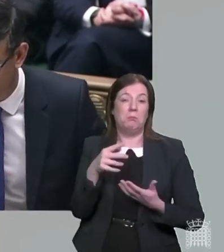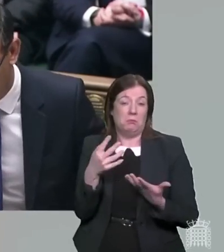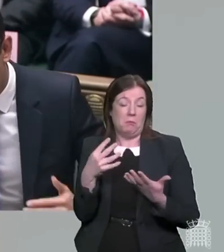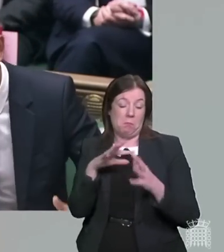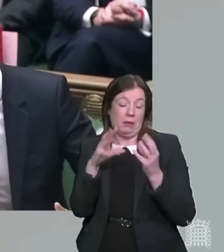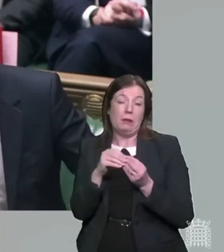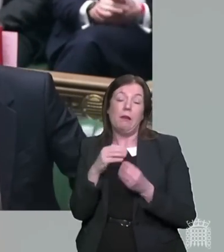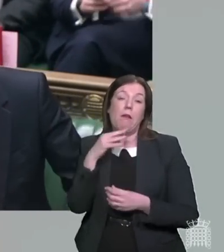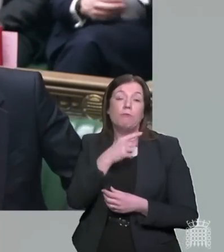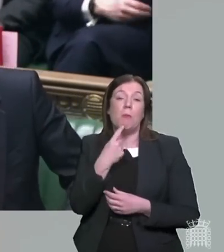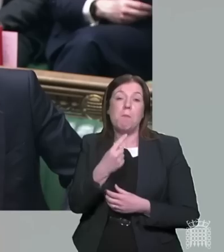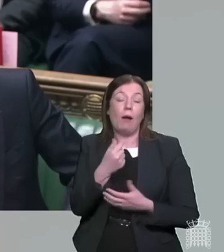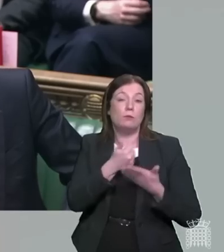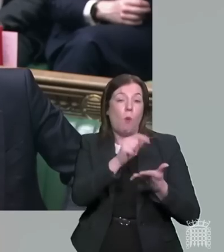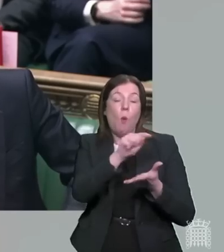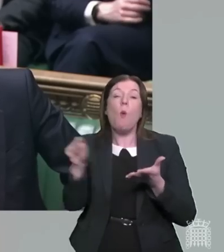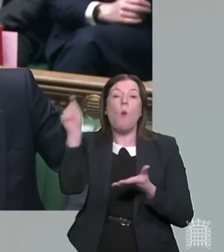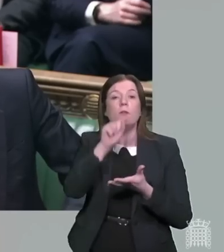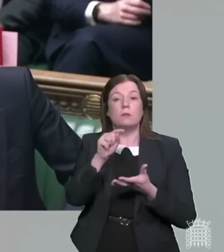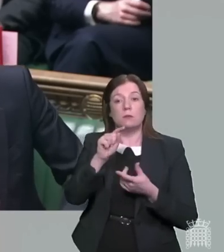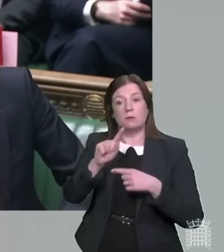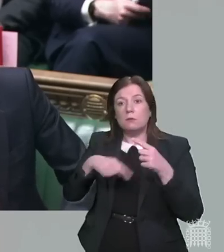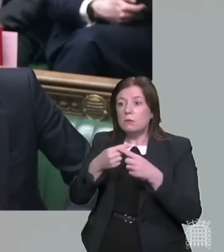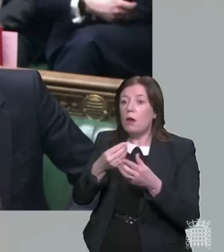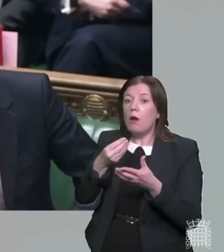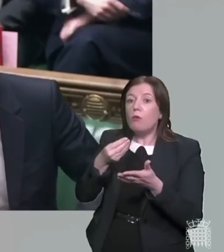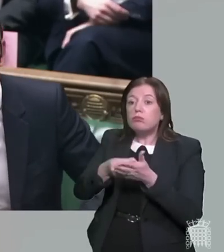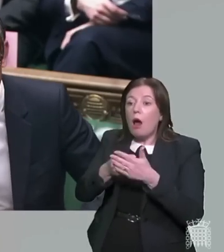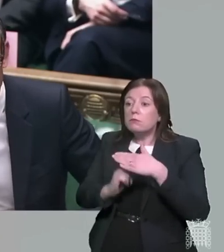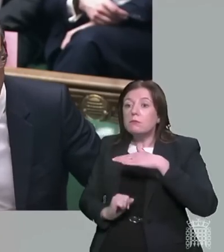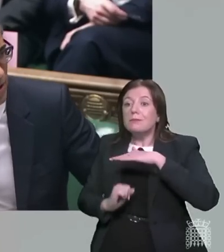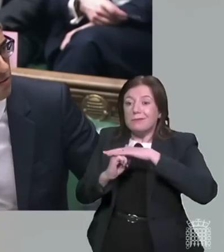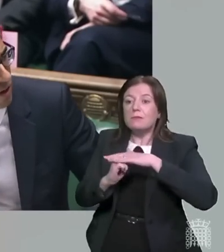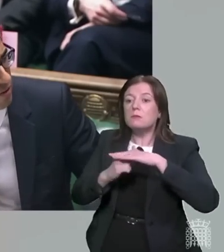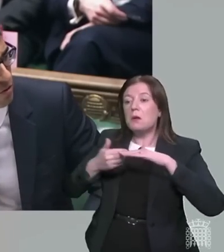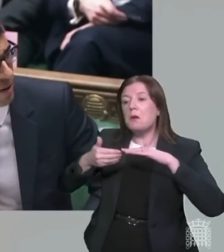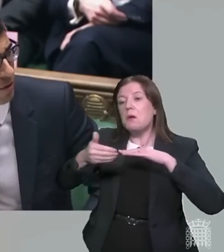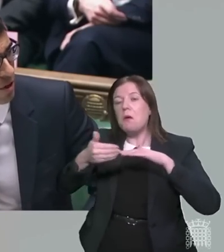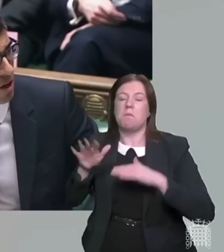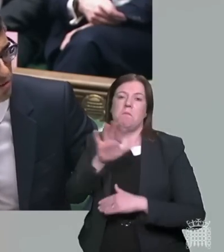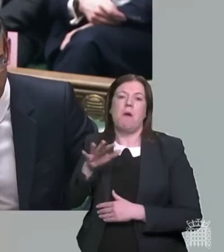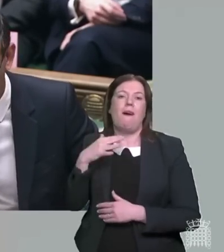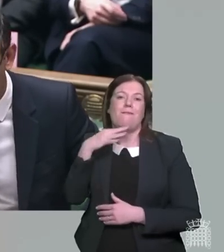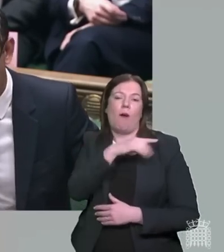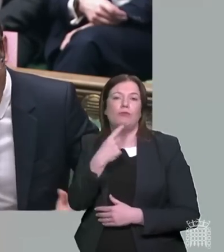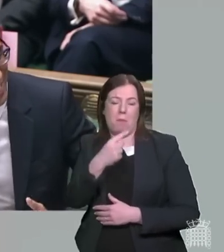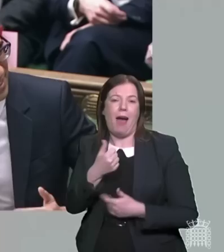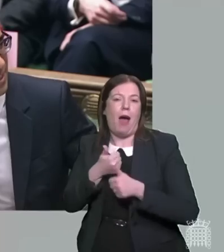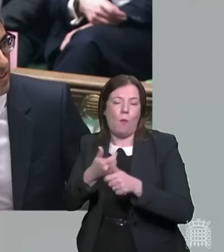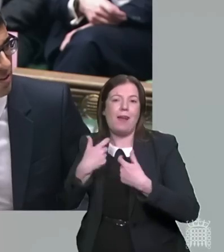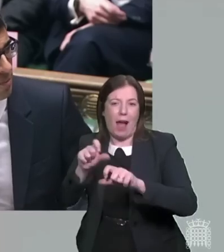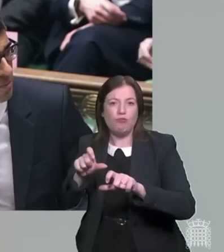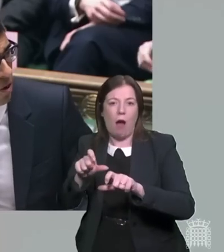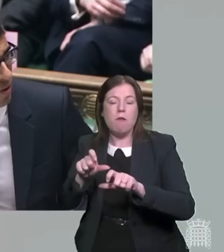of support, but next year, as the energy price guarantee evolves, it will still be there to support families with around £500 of support.